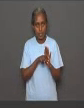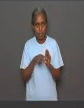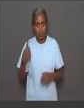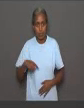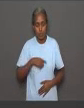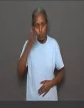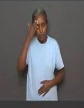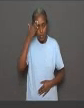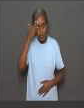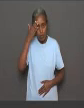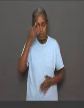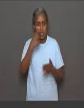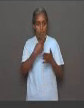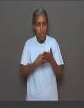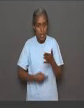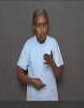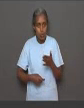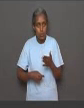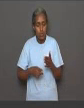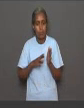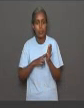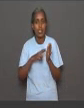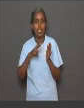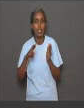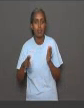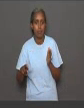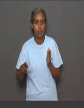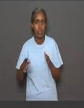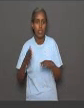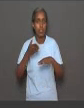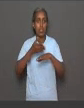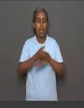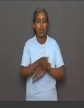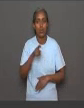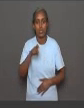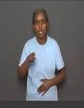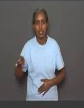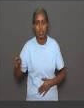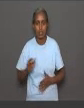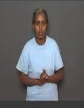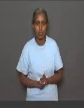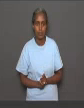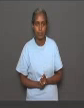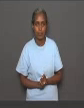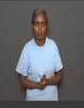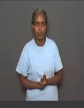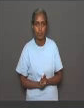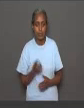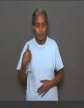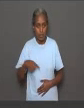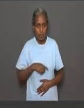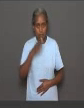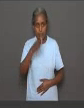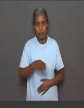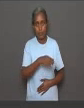know that the values will be reflected across the x-axis. Our